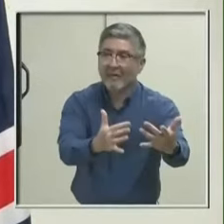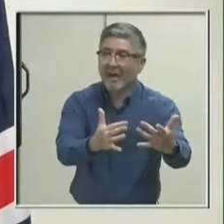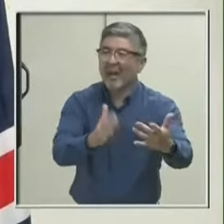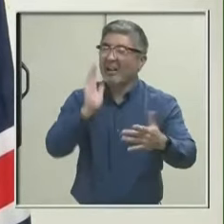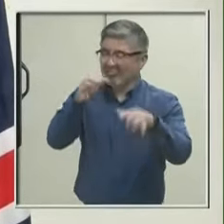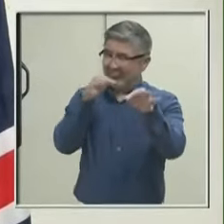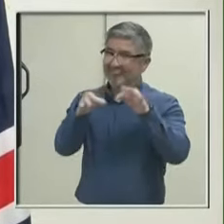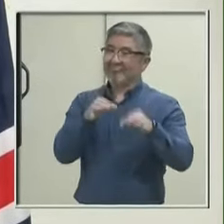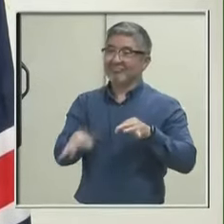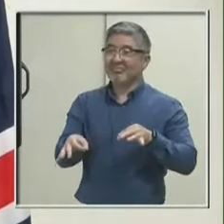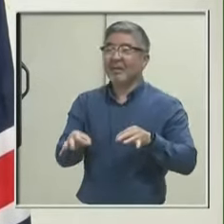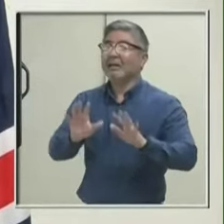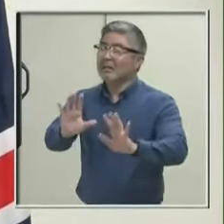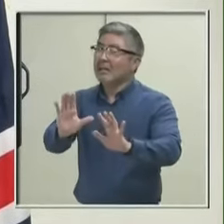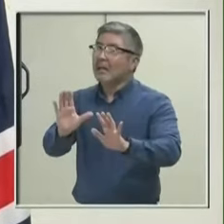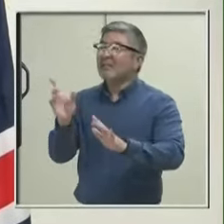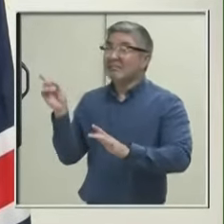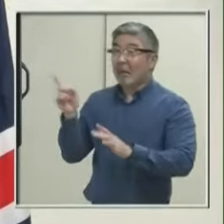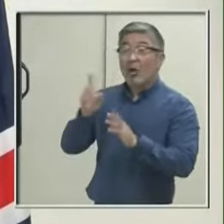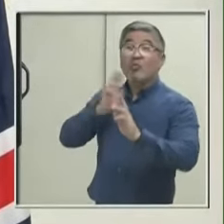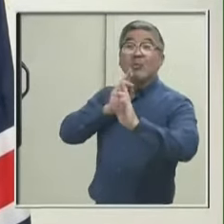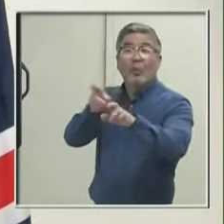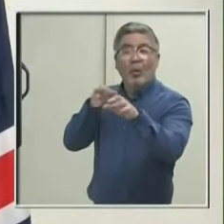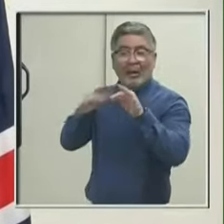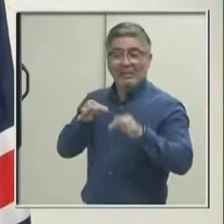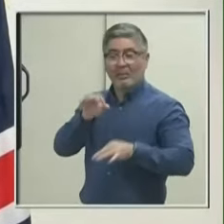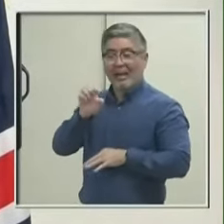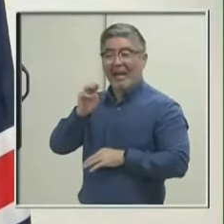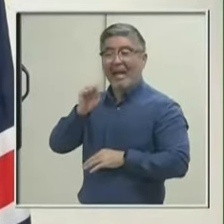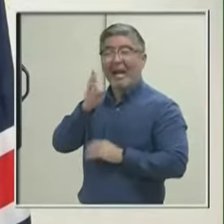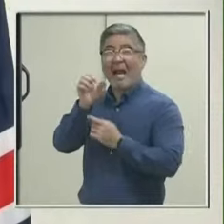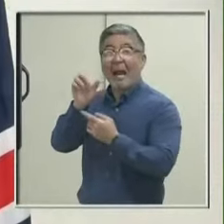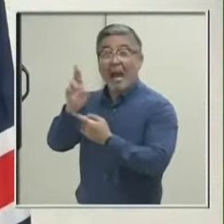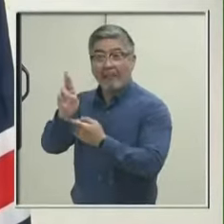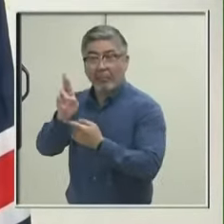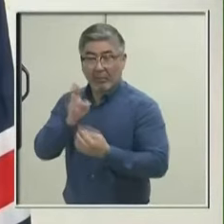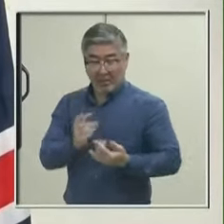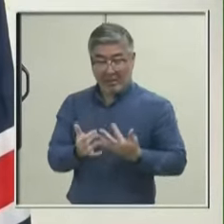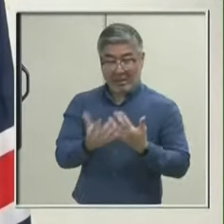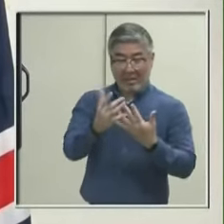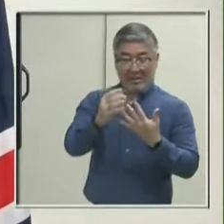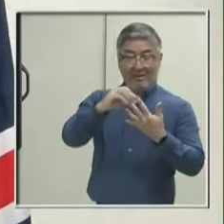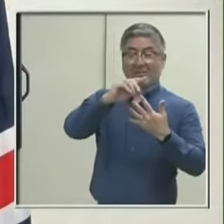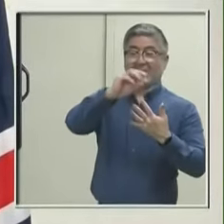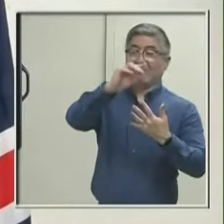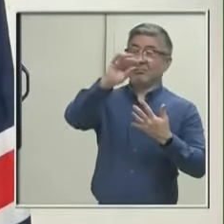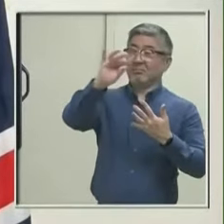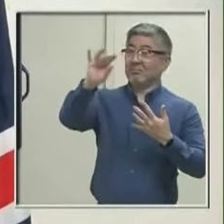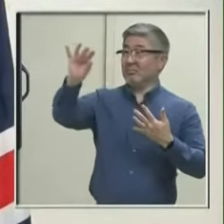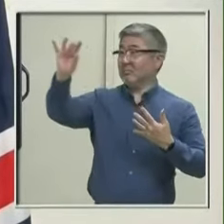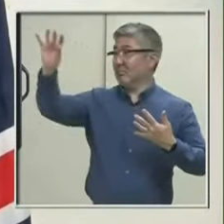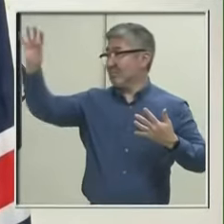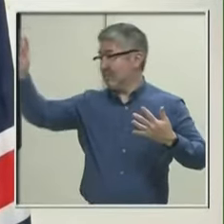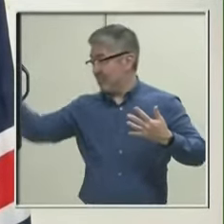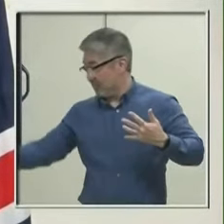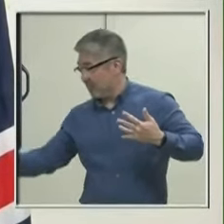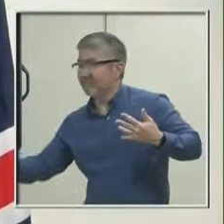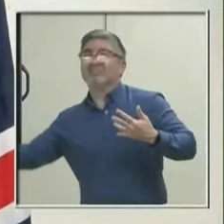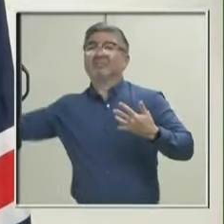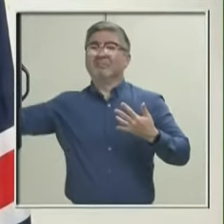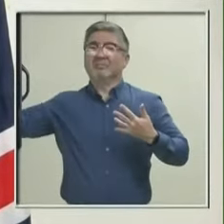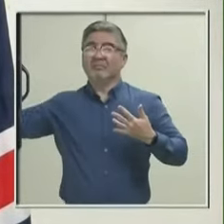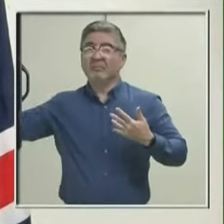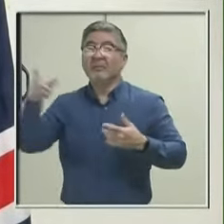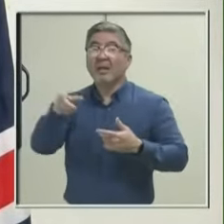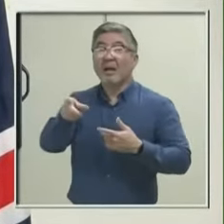how embers work and how ember movement works, it allows the fire to jump. And another aspect that will be part of phase